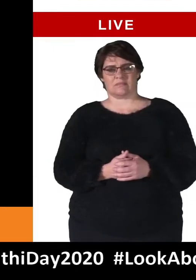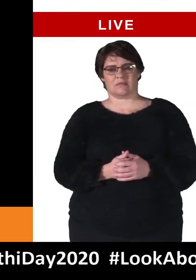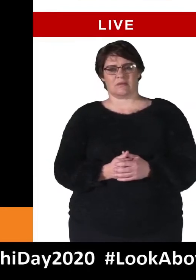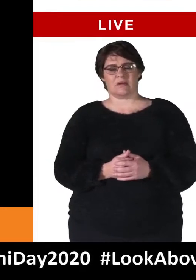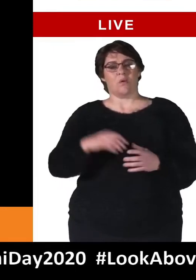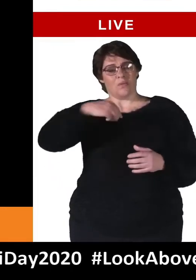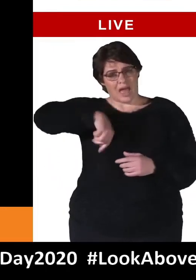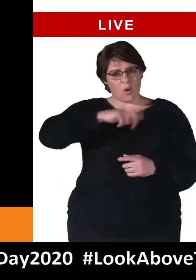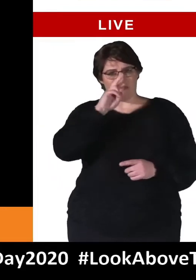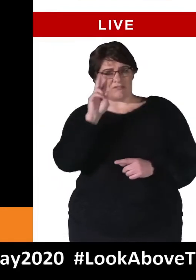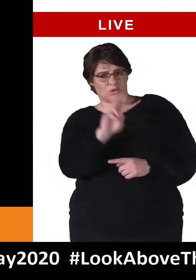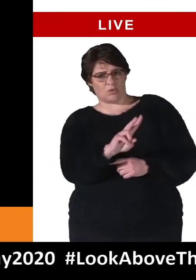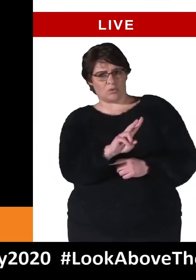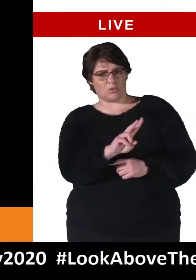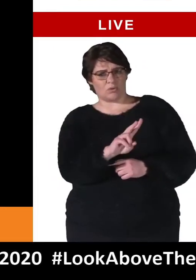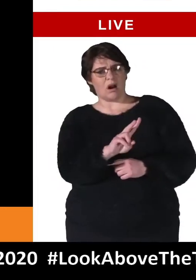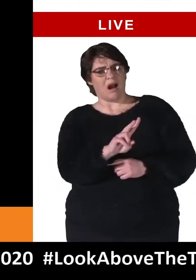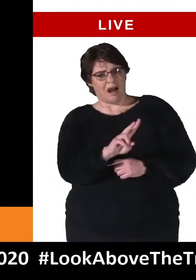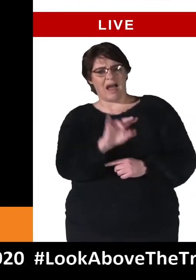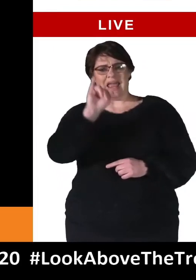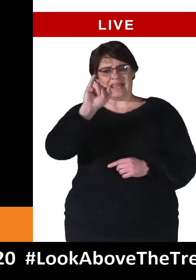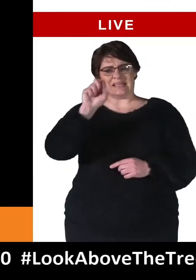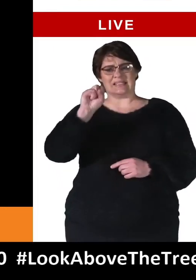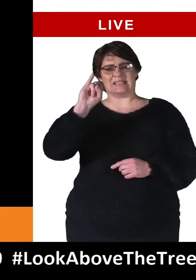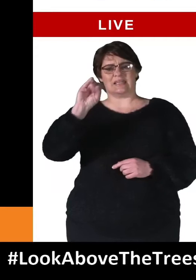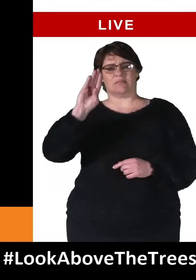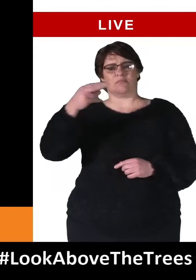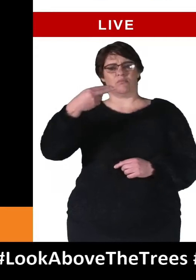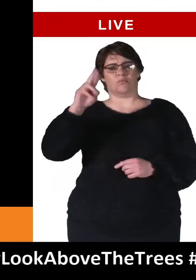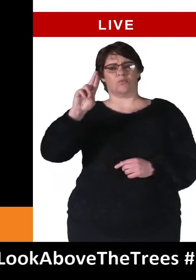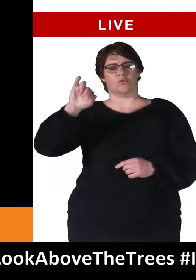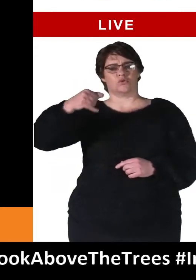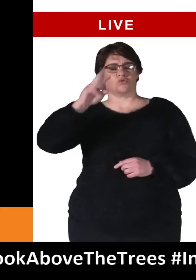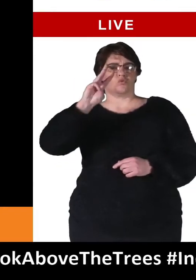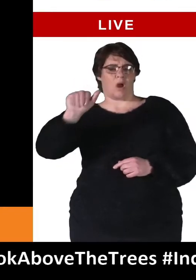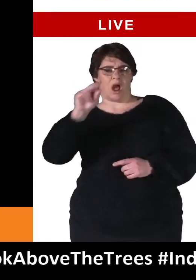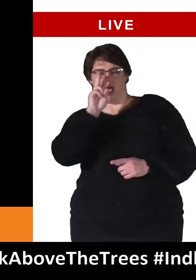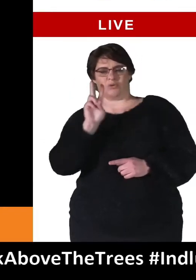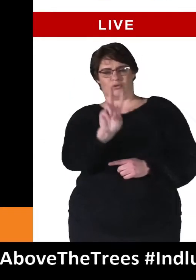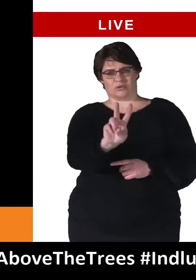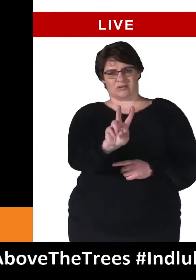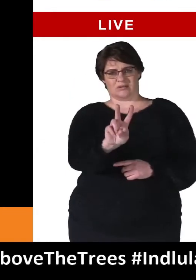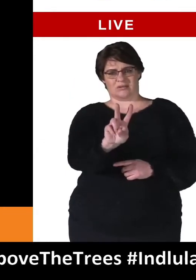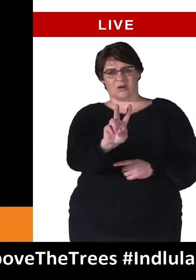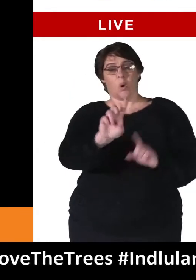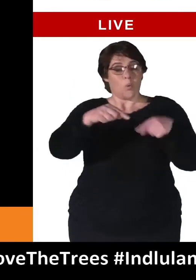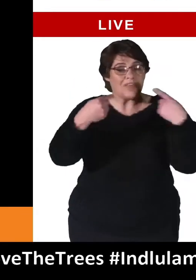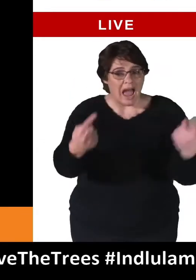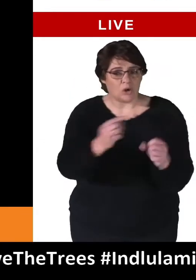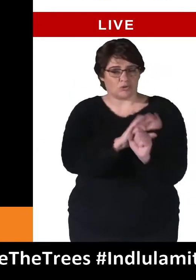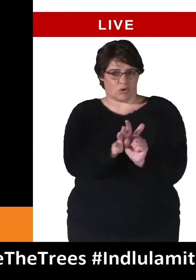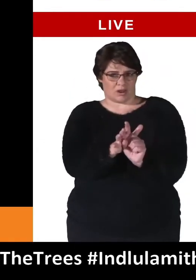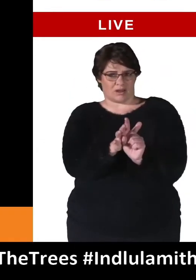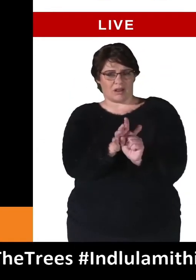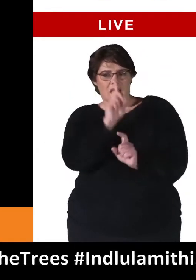In our view, this is the East bourgeois outlook for the country without the coronavirus, represented by the policy status quo